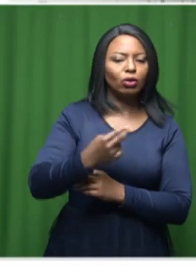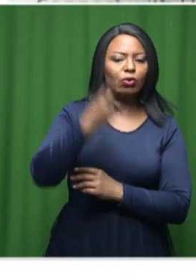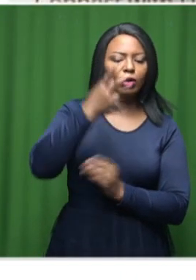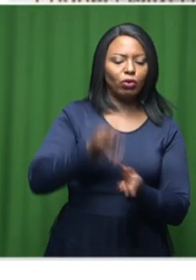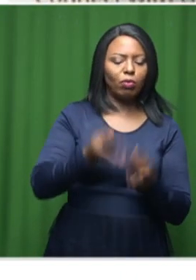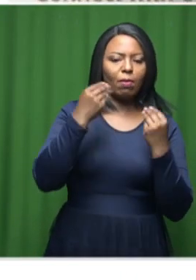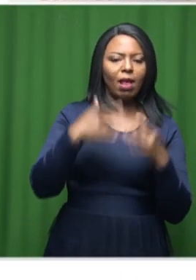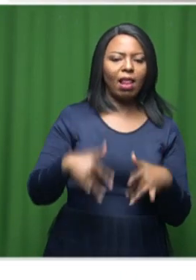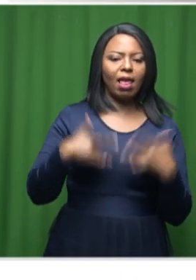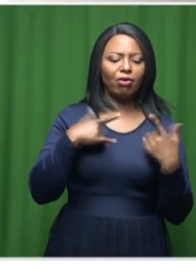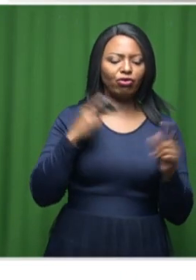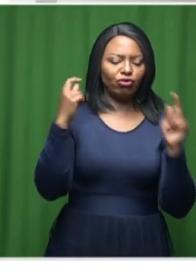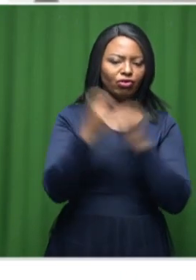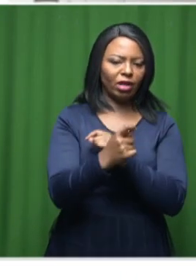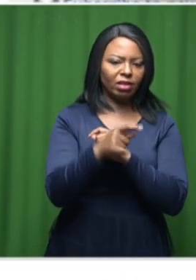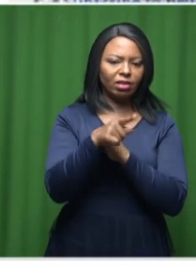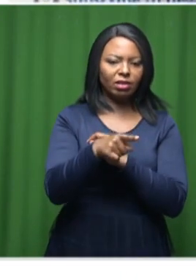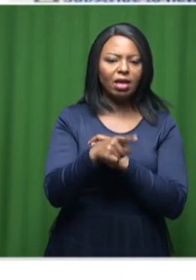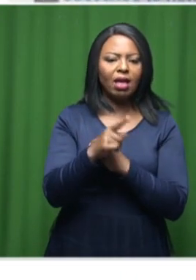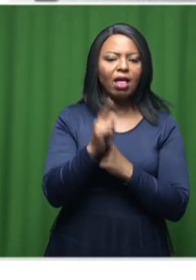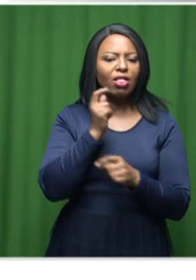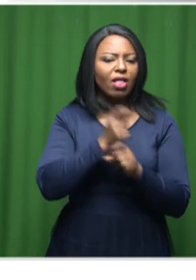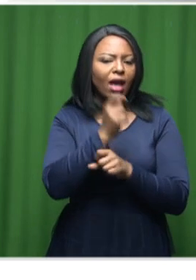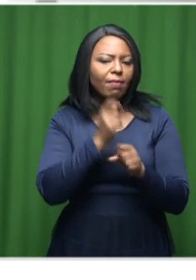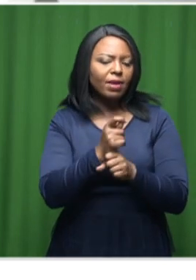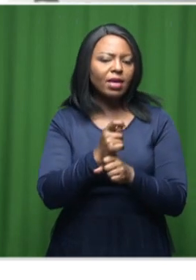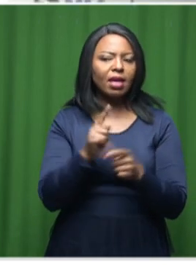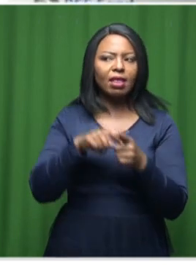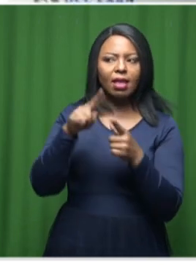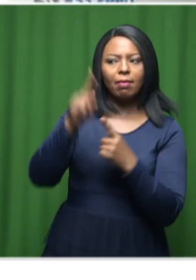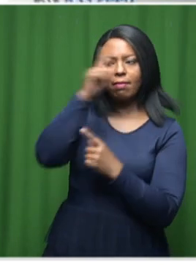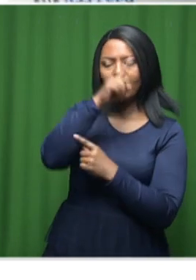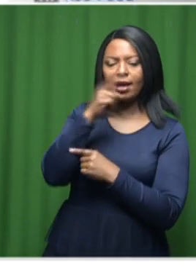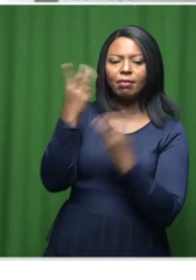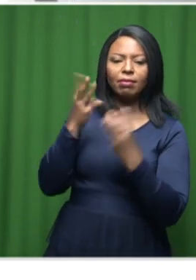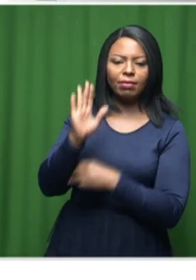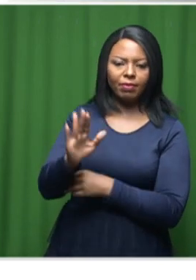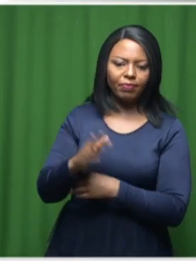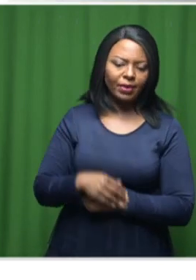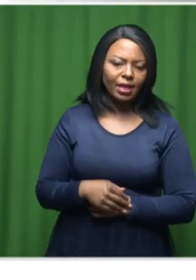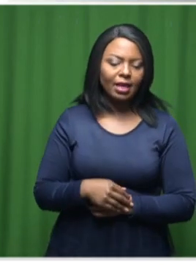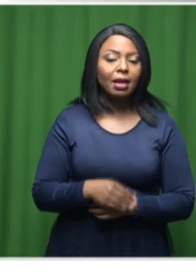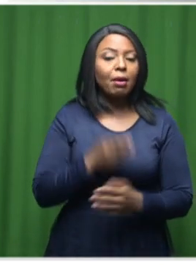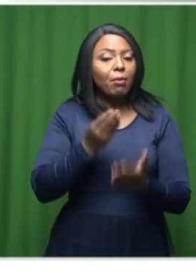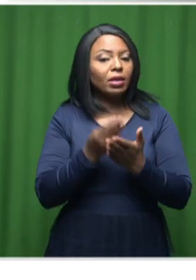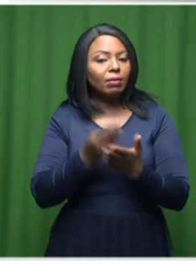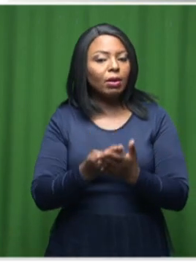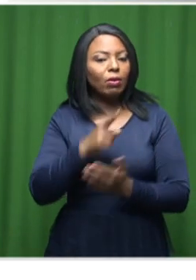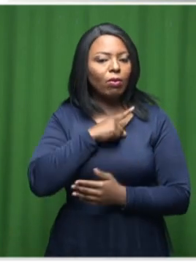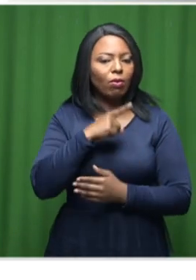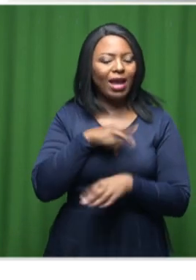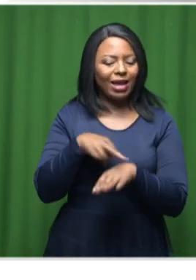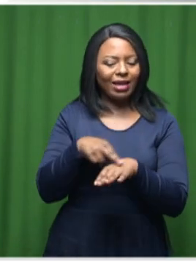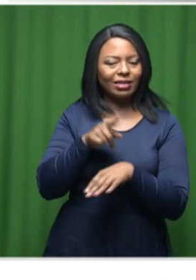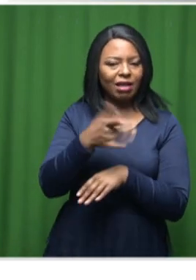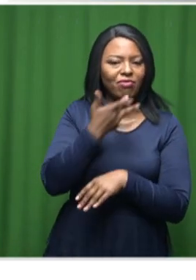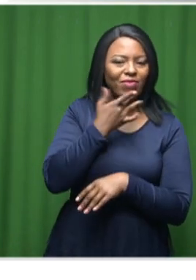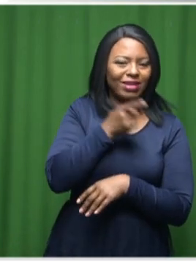receive life-changing cardiovascular therapies, including heart transplants, possibly due to racial